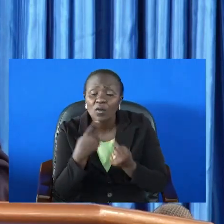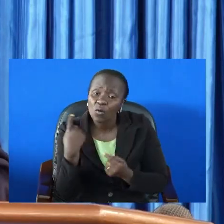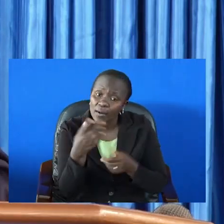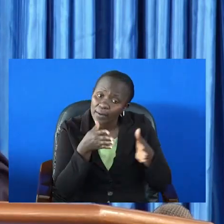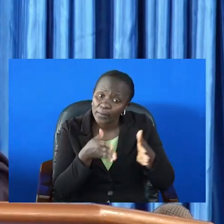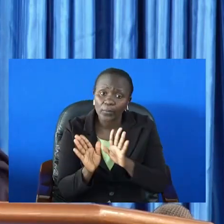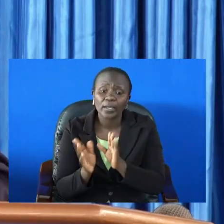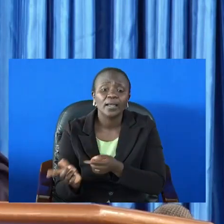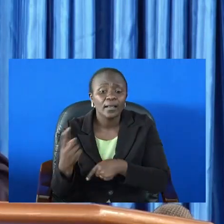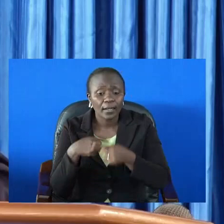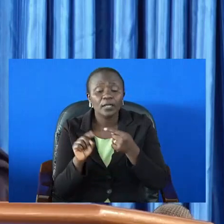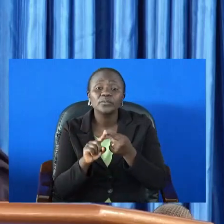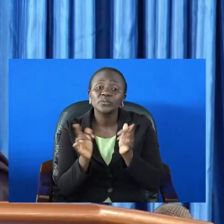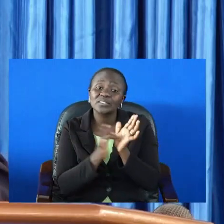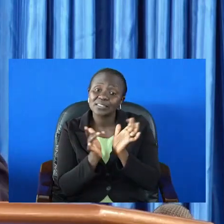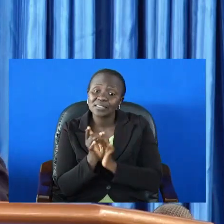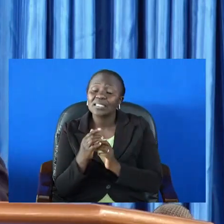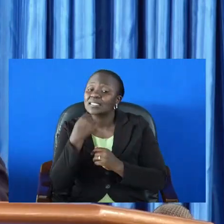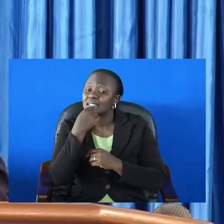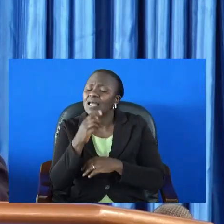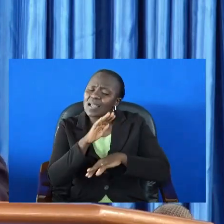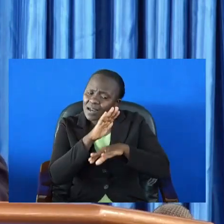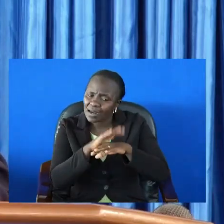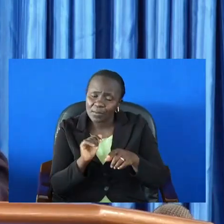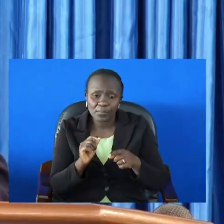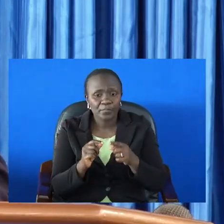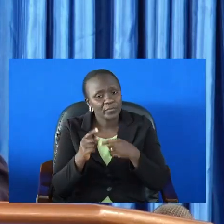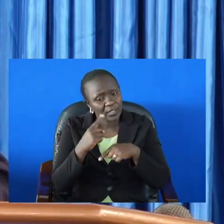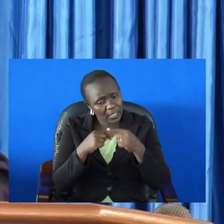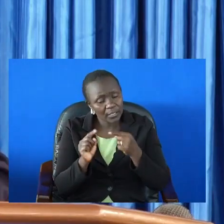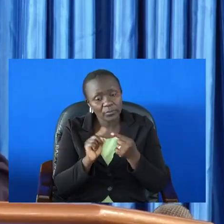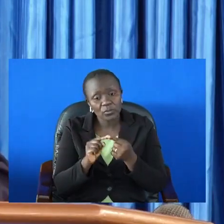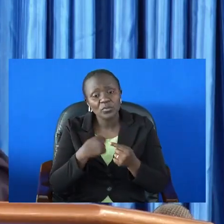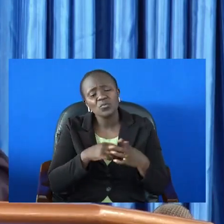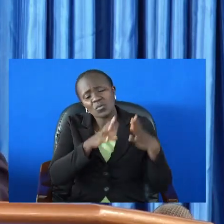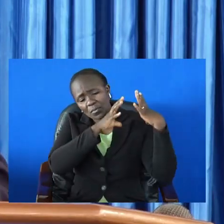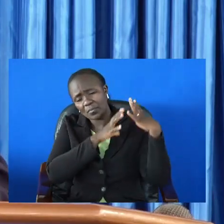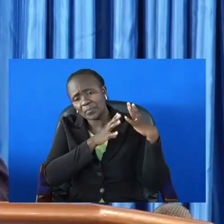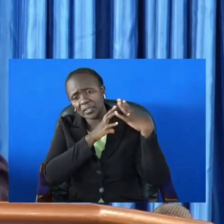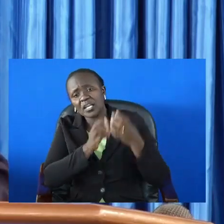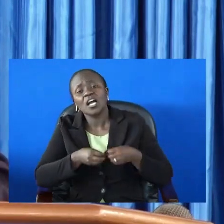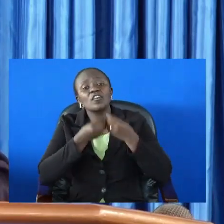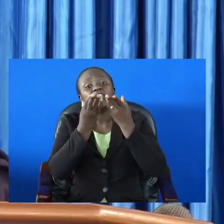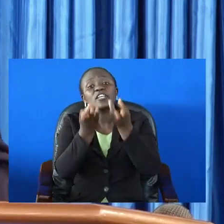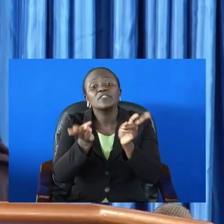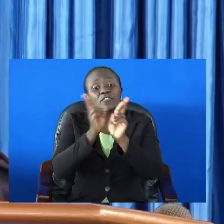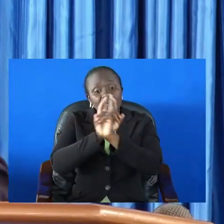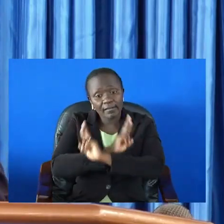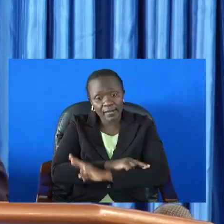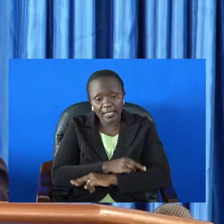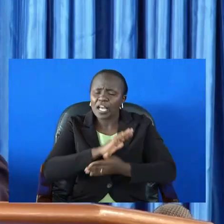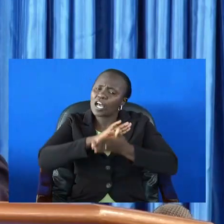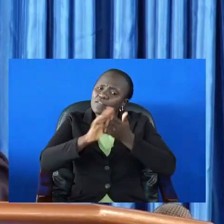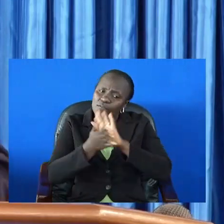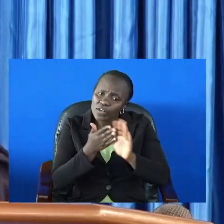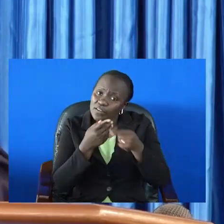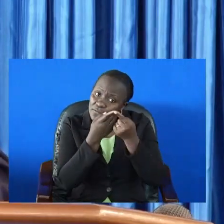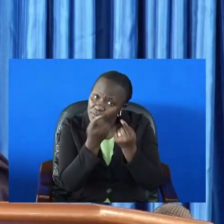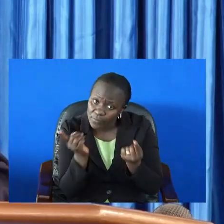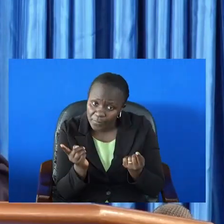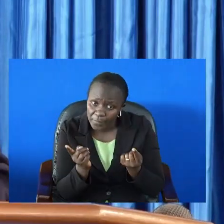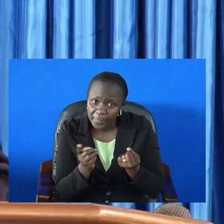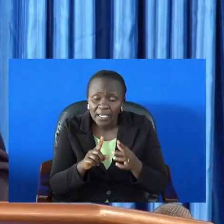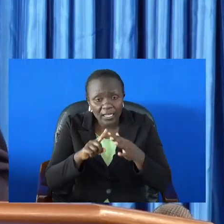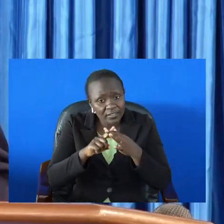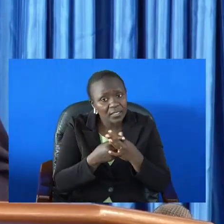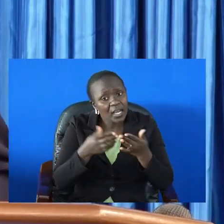way. Turn to Jesus. He's saying, "Come unto me, you are heavily laden. I'll give you rest. I'll forgive you. I will